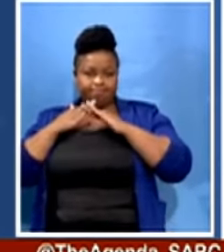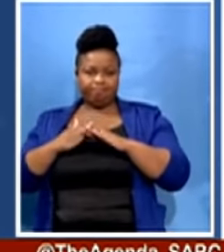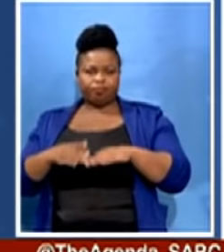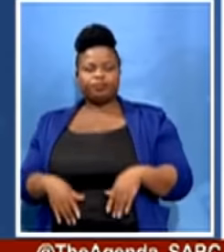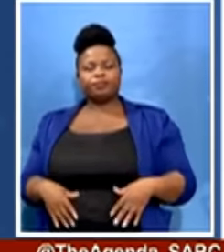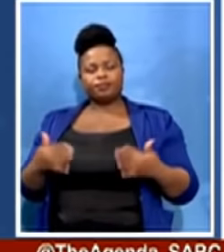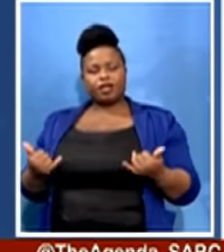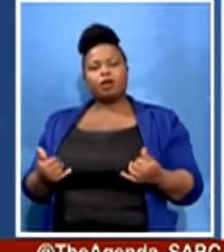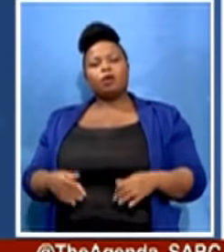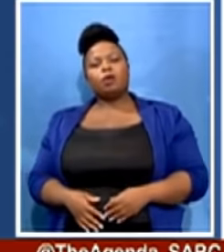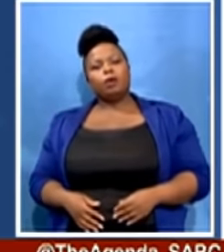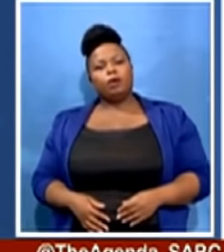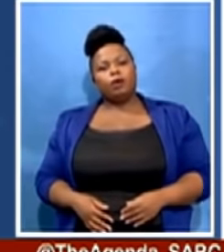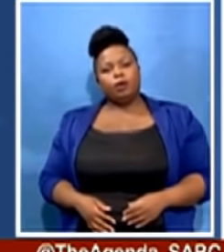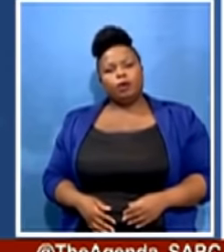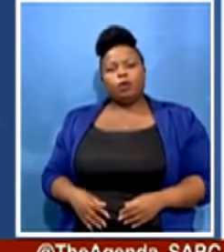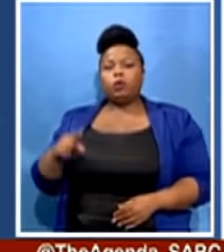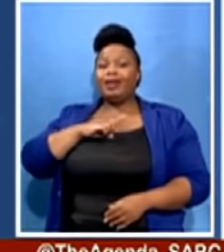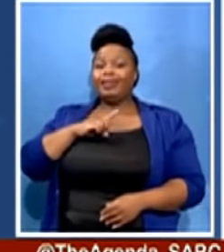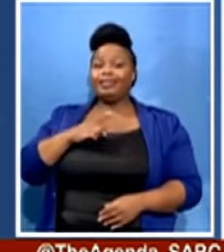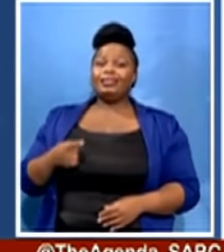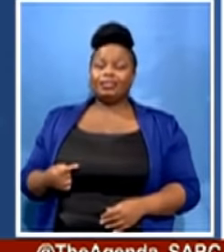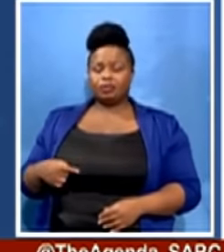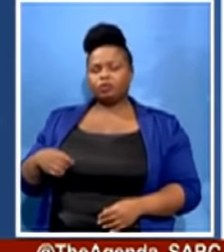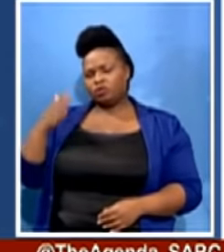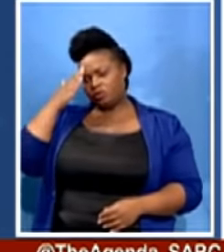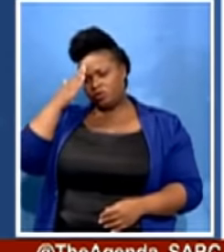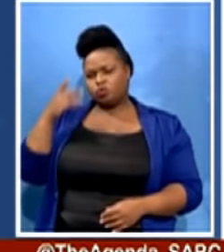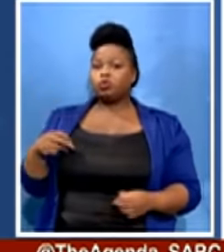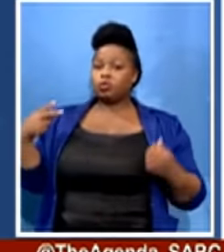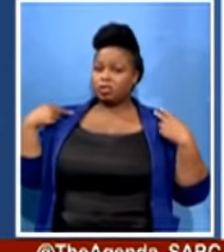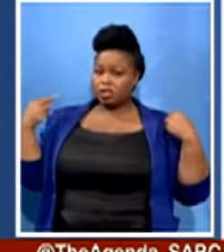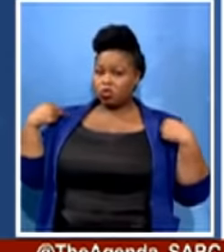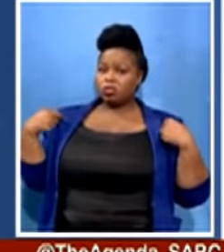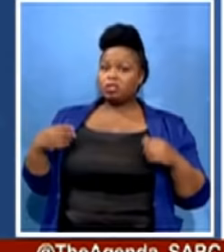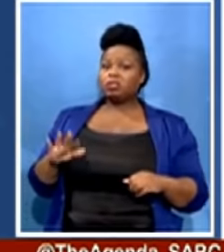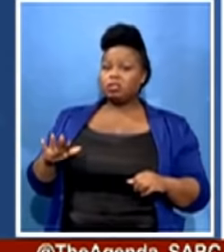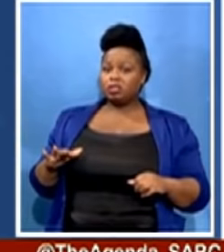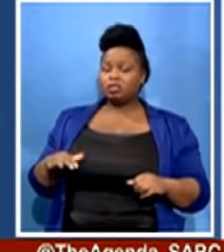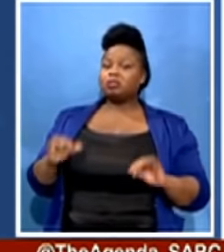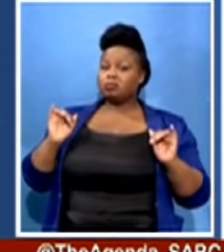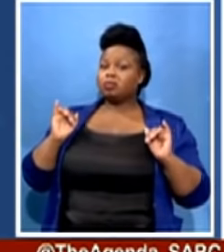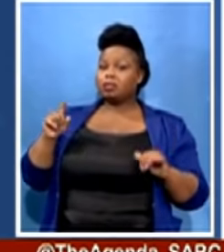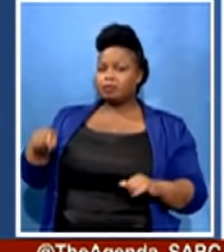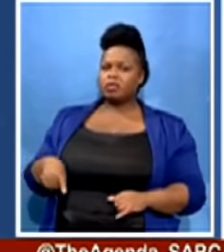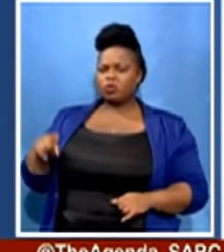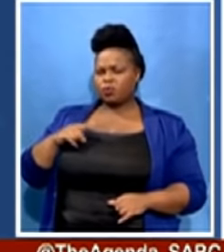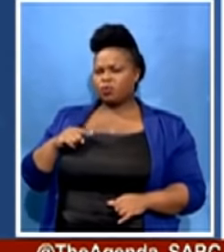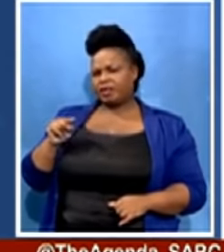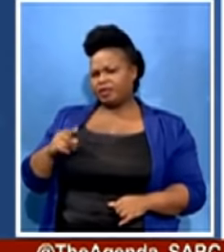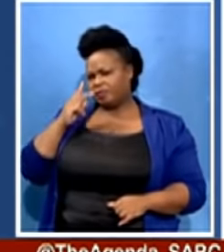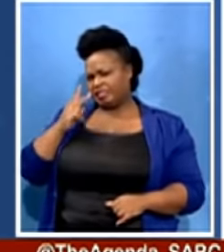Because we take security absolutely seriously here, in view of the absolute sensitivity of